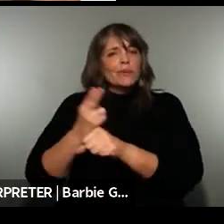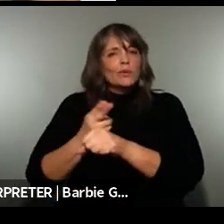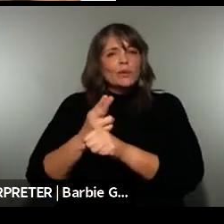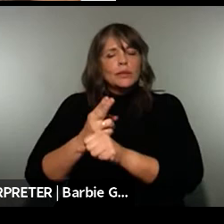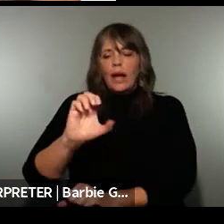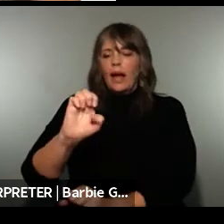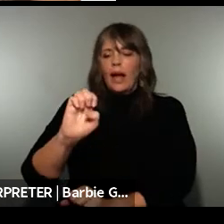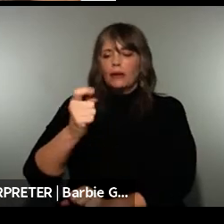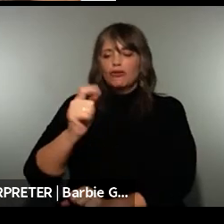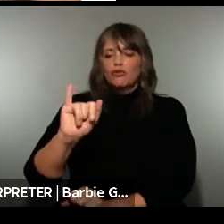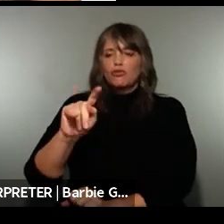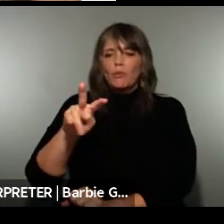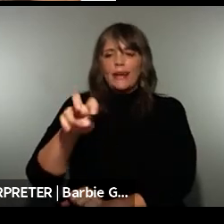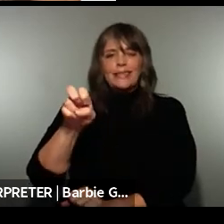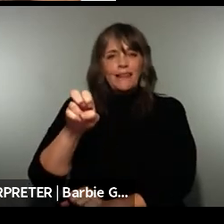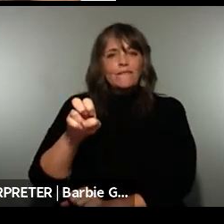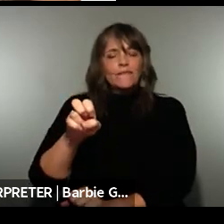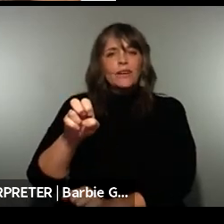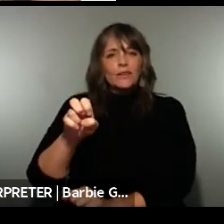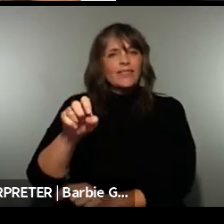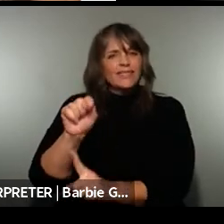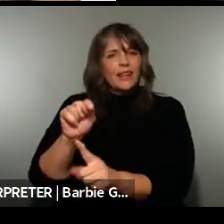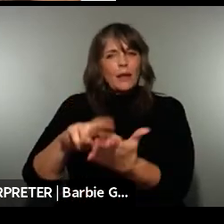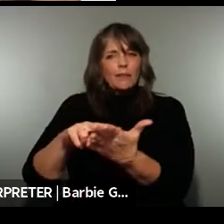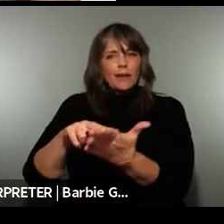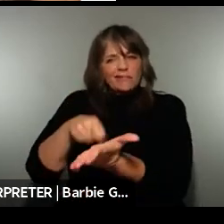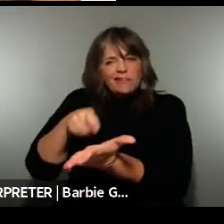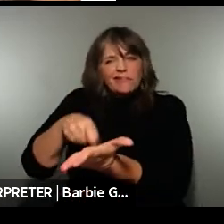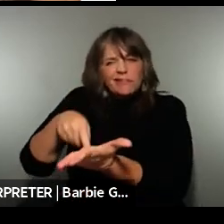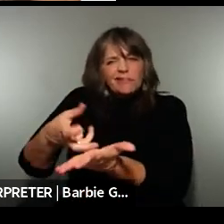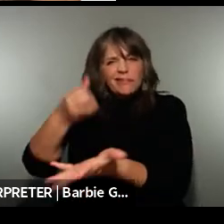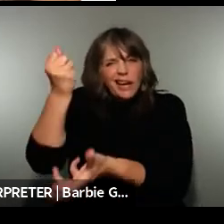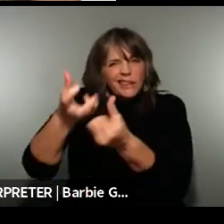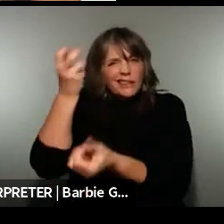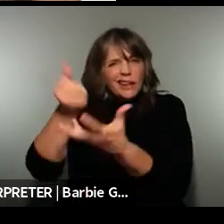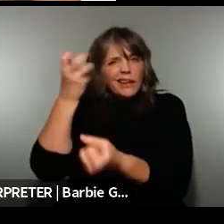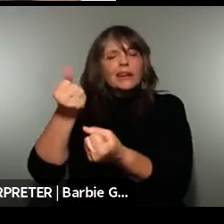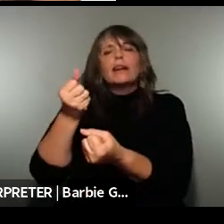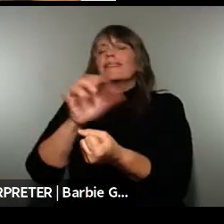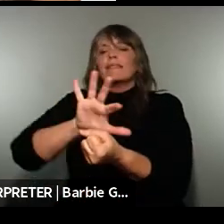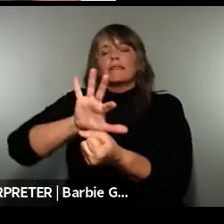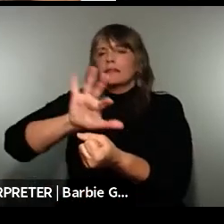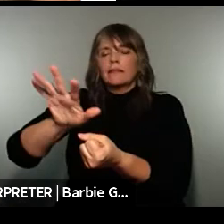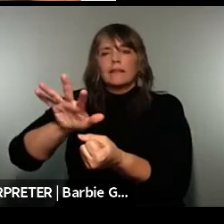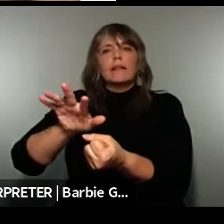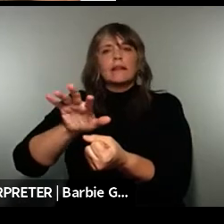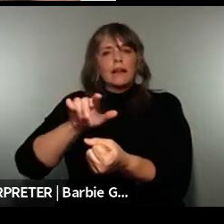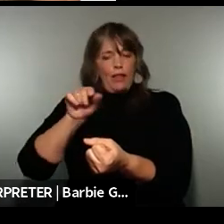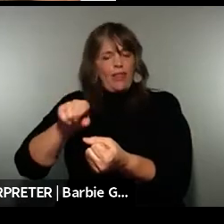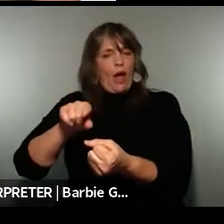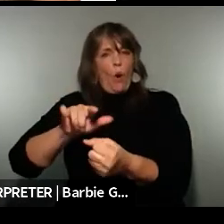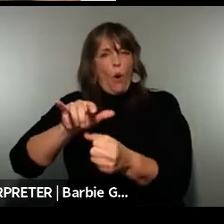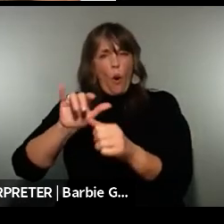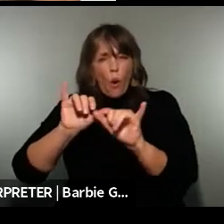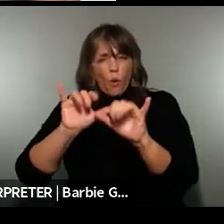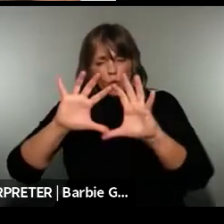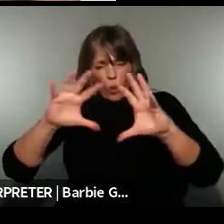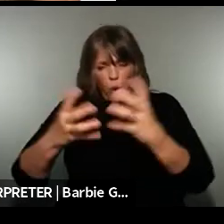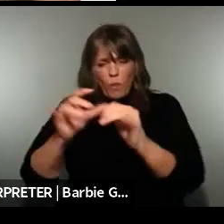Like that's a given. So currently the whole global system is set up as an extractive economy, which basically